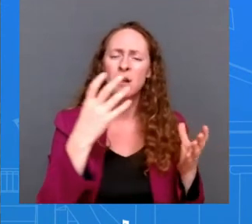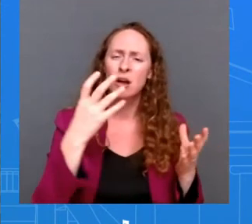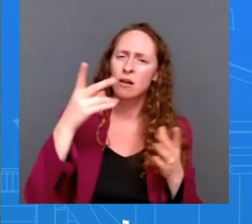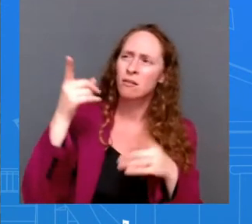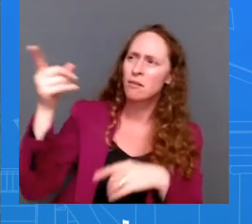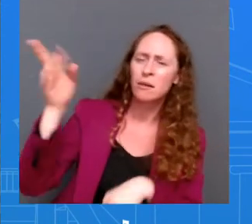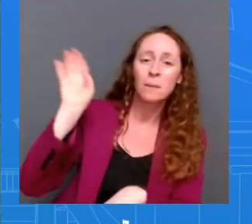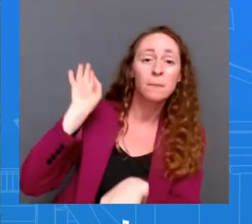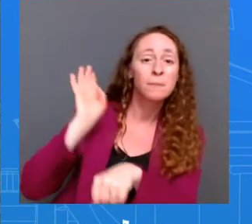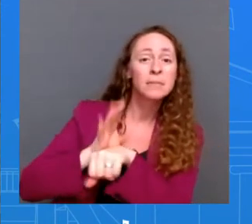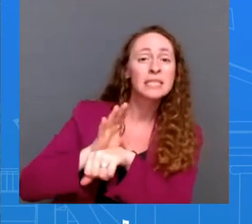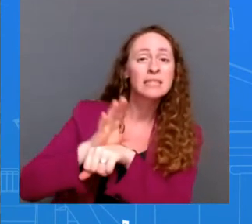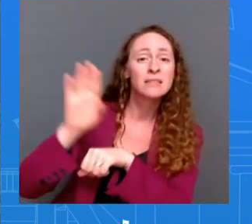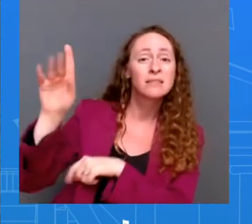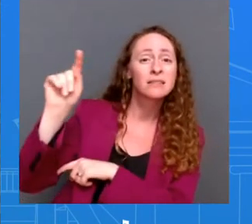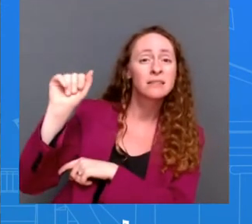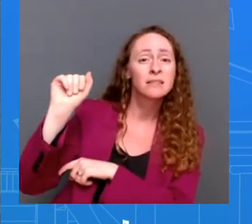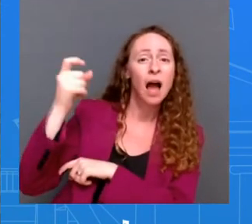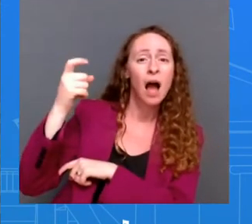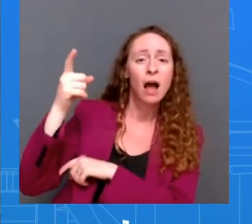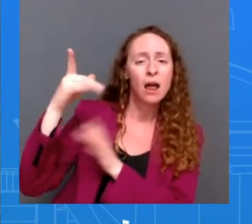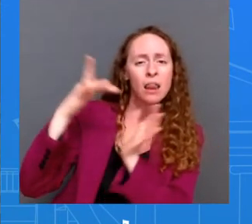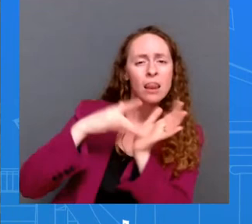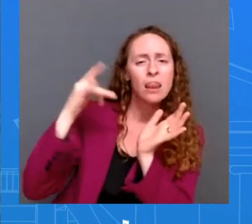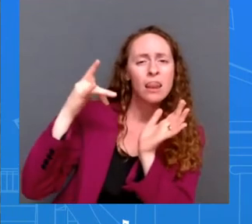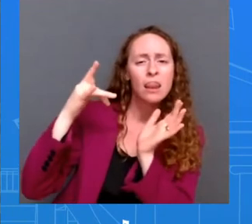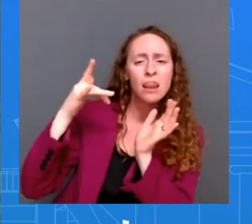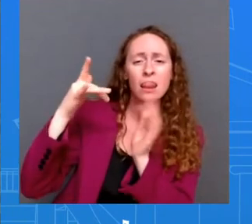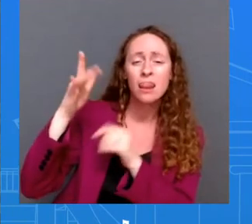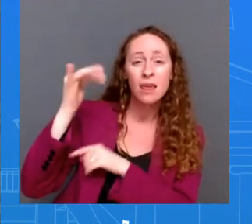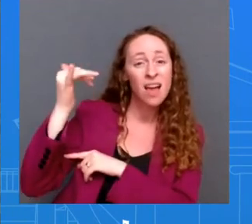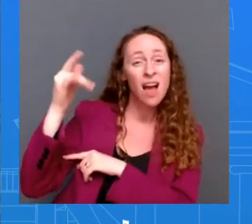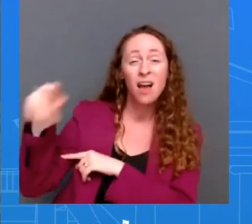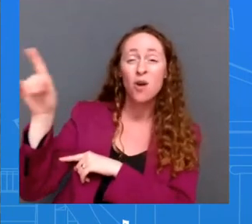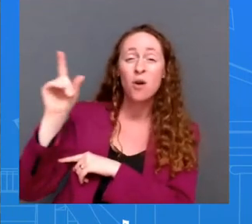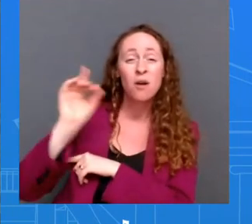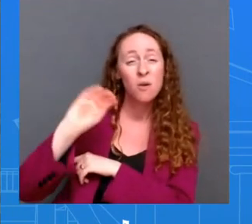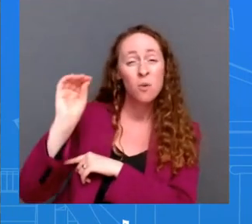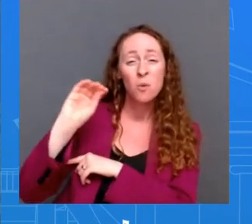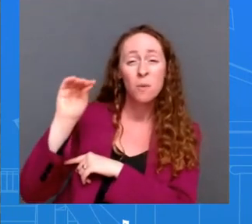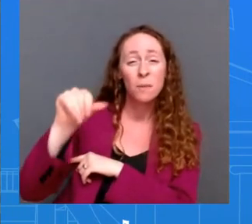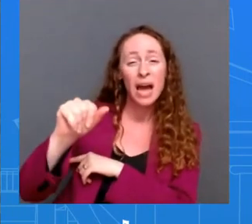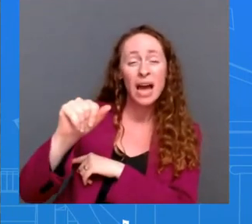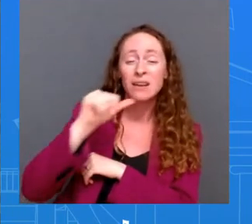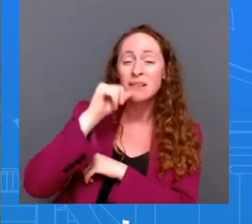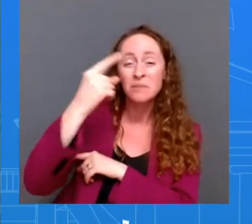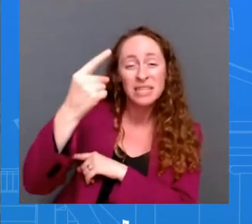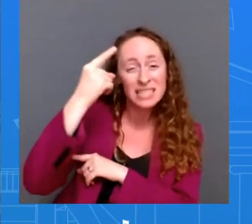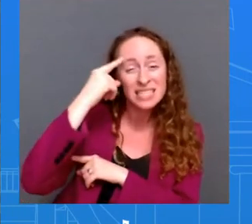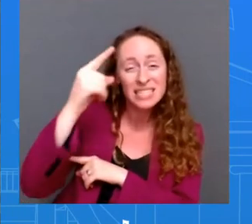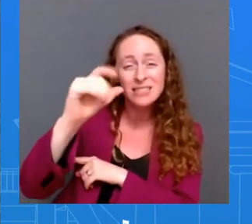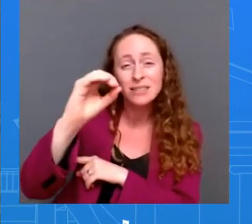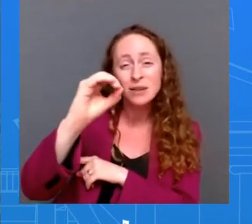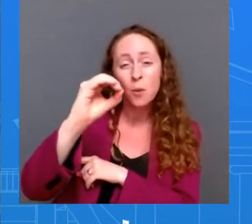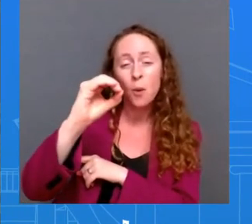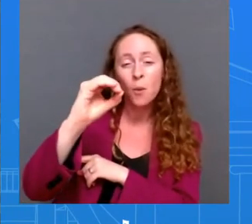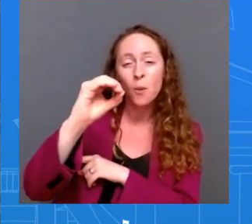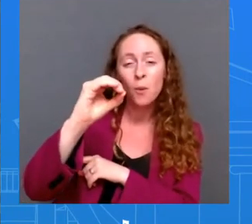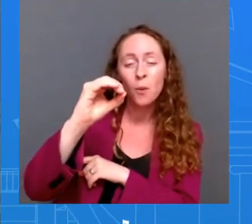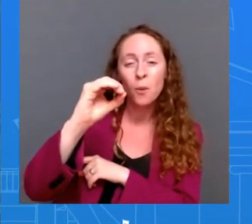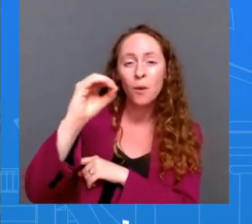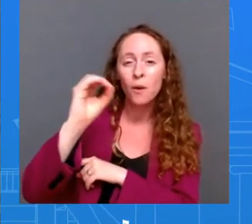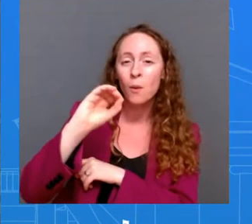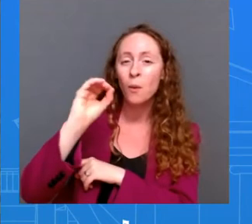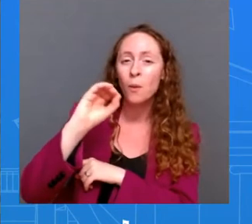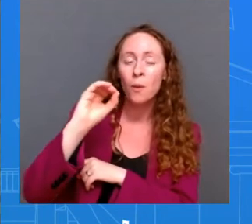who are paying $0, $0. And this is an opportunity to close that loophole. We've heard from